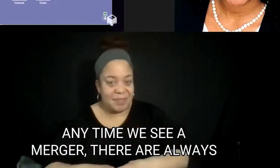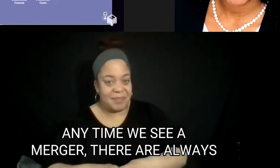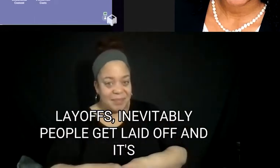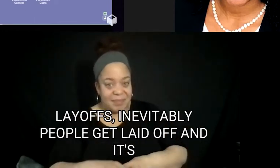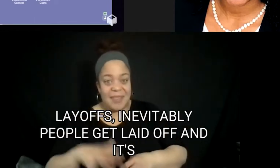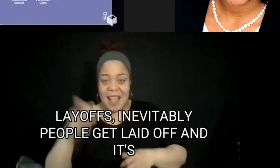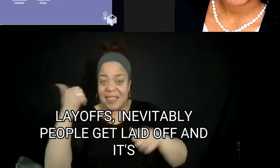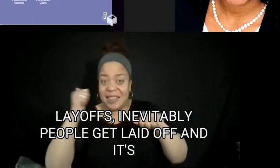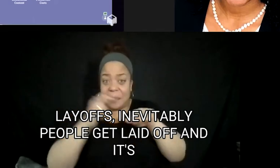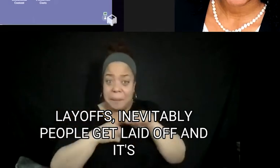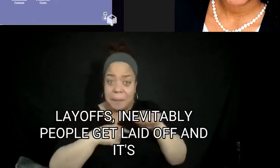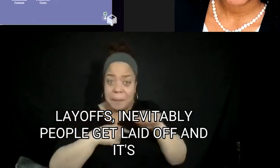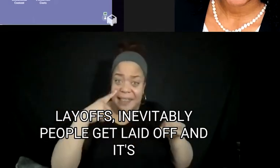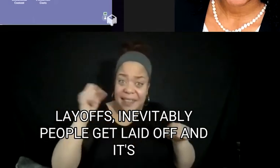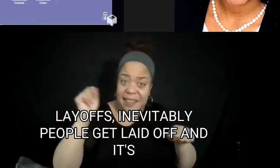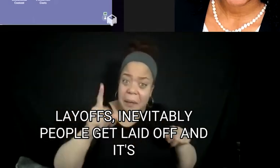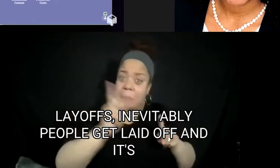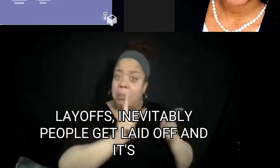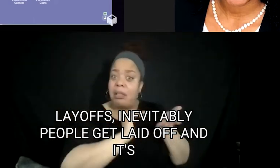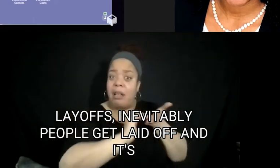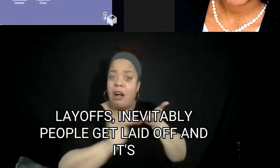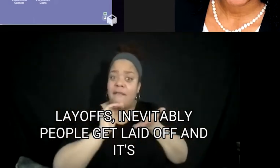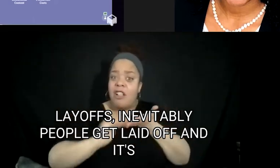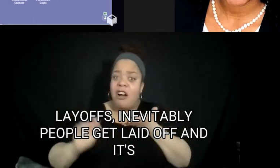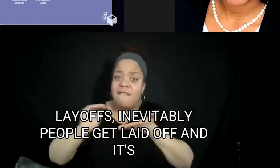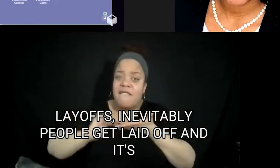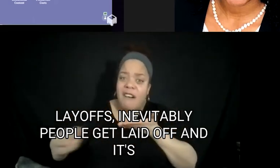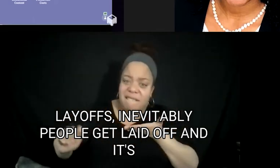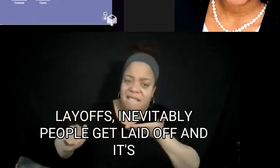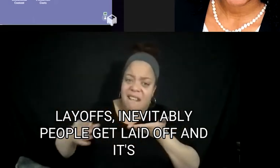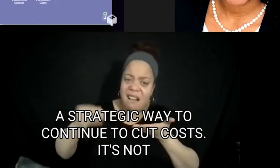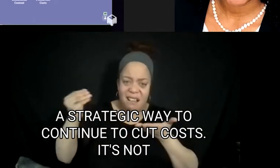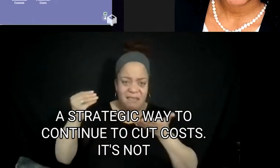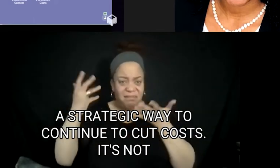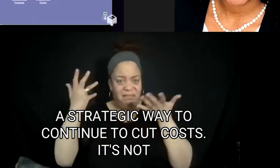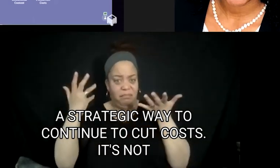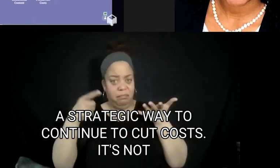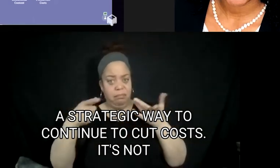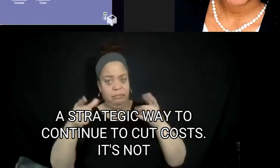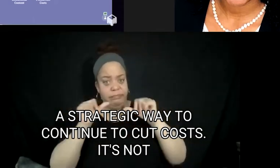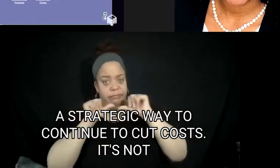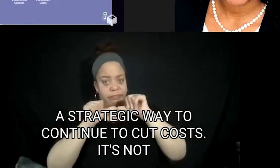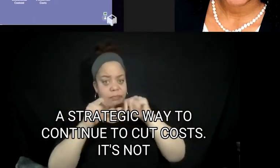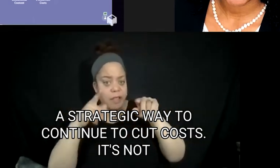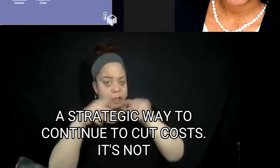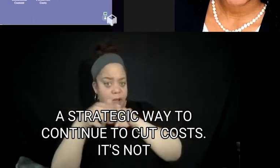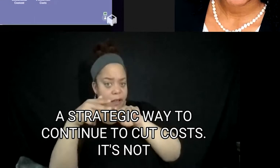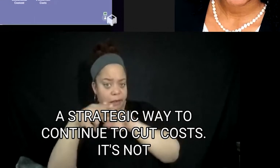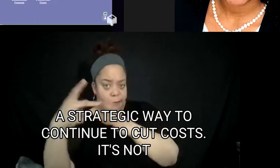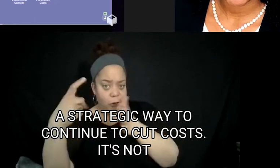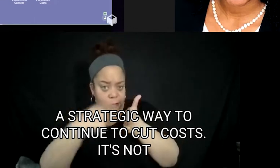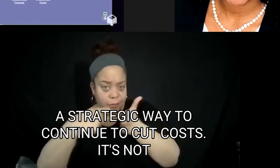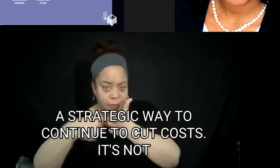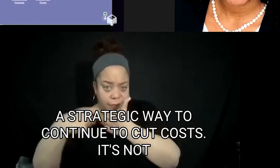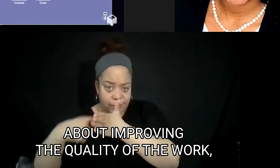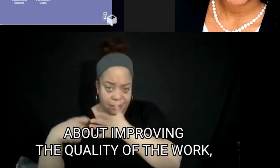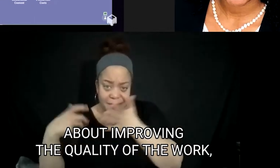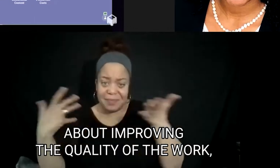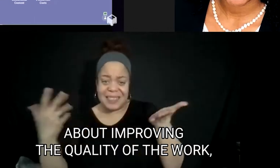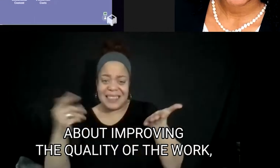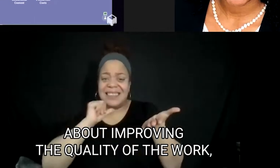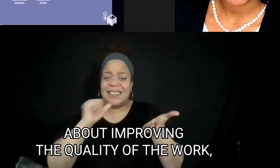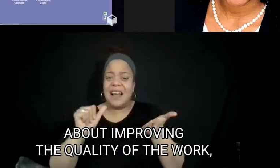costs. It's not about improving the quality of the work, of the content. It's all about just making more